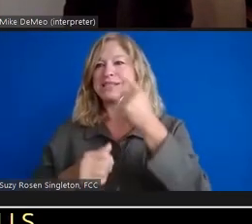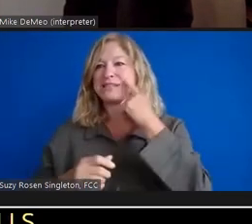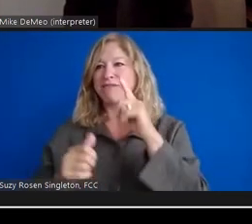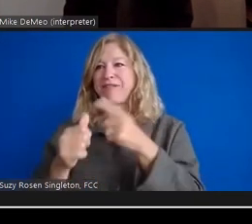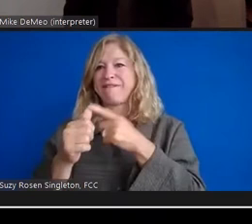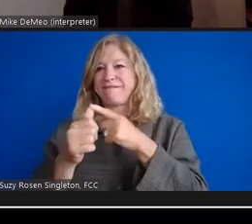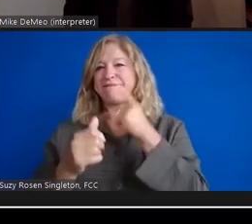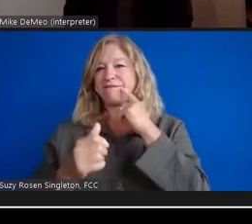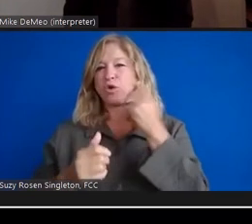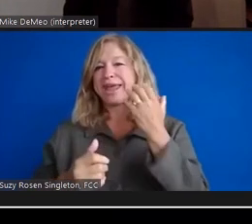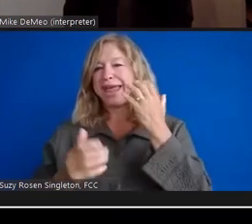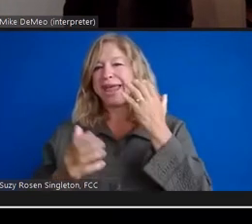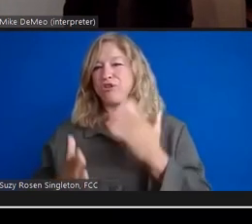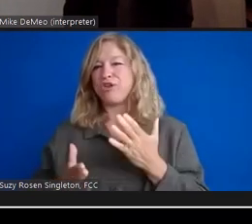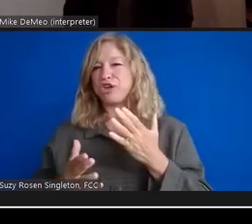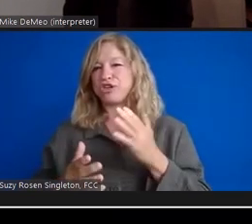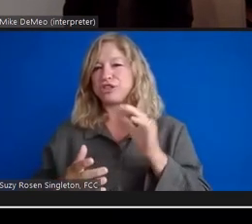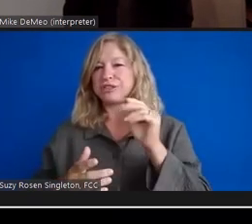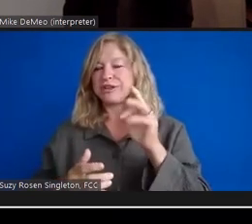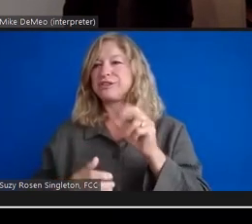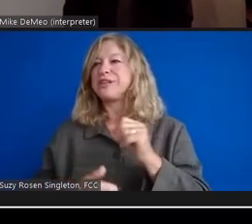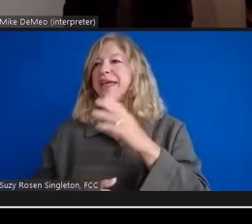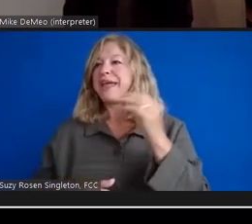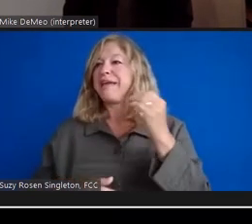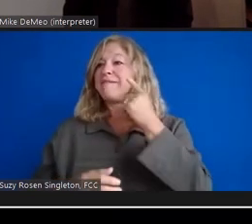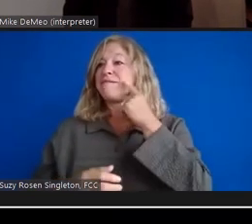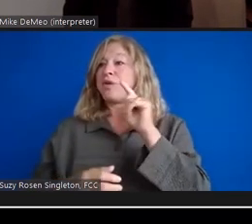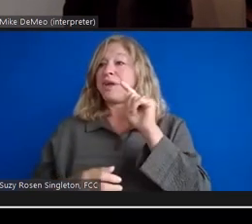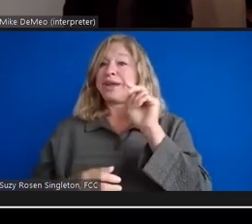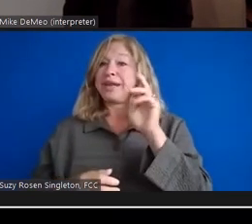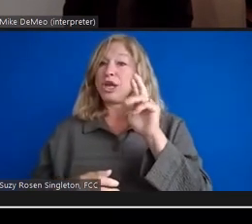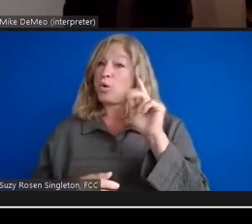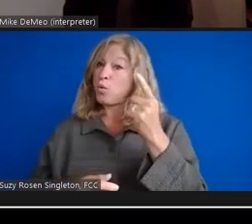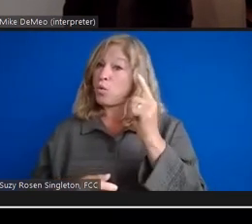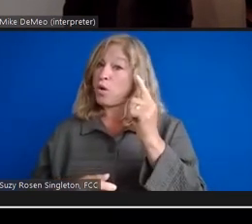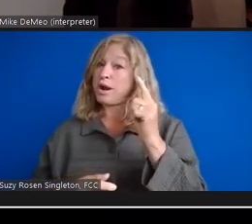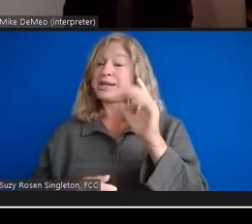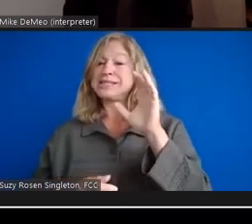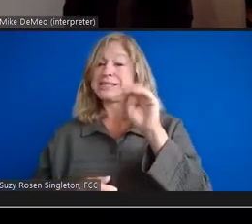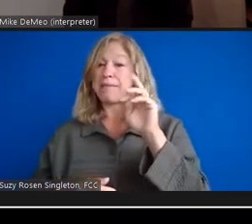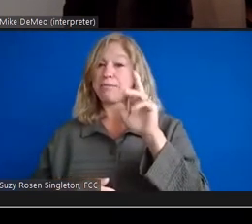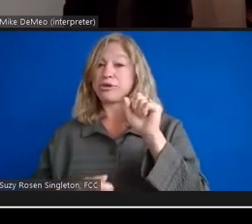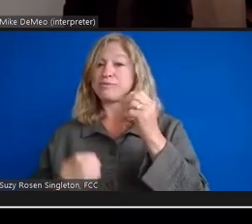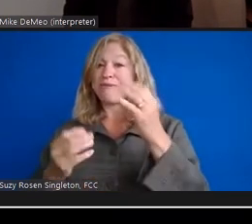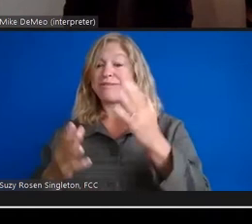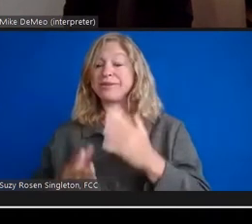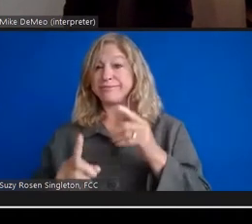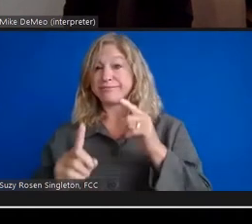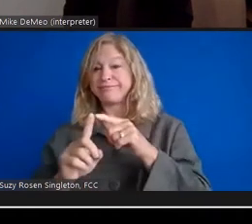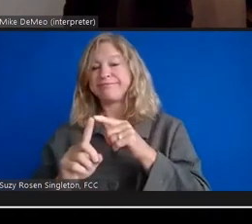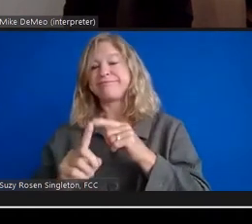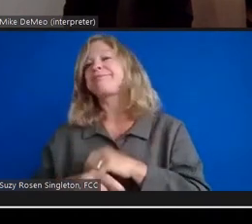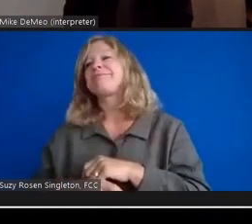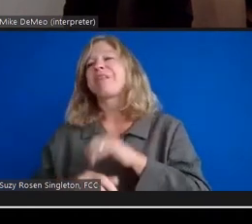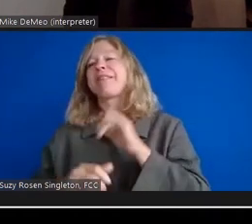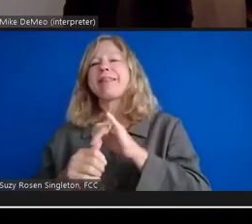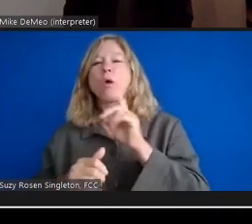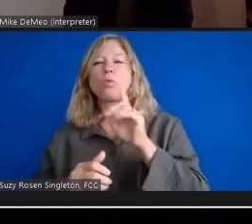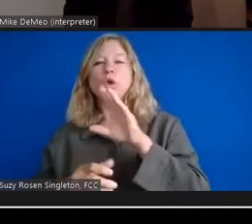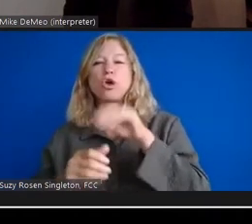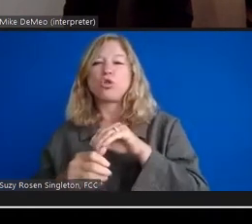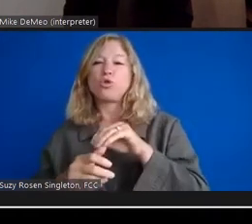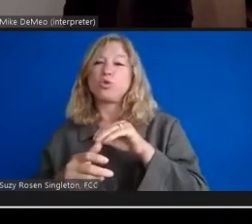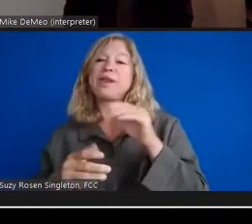And you'll see those timelines have already passed, in particular for carriers. And for our tier one